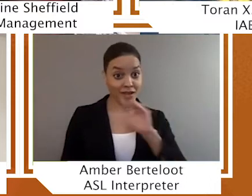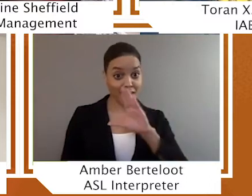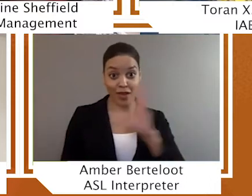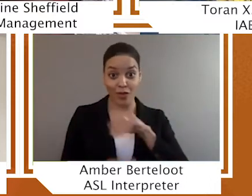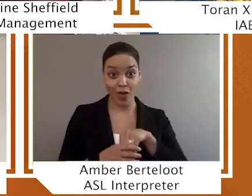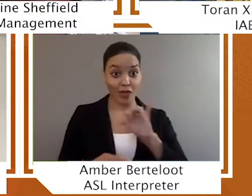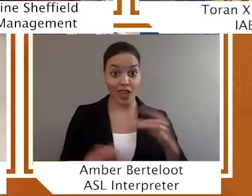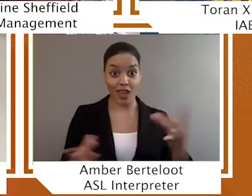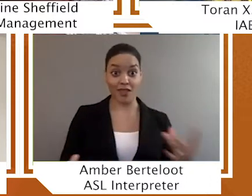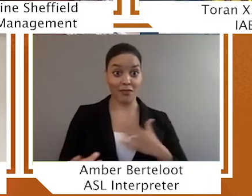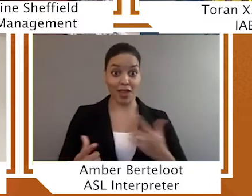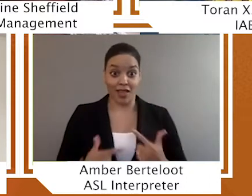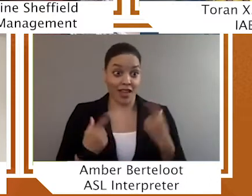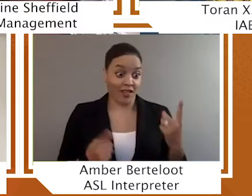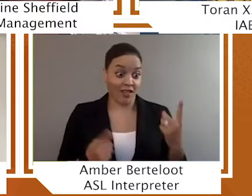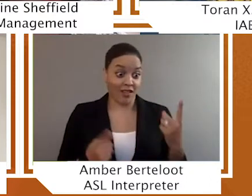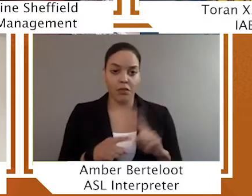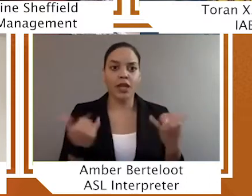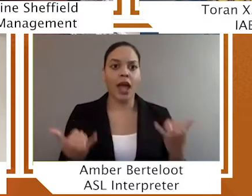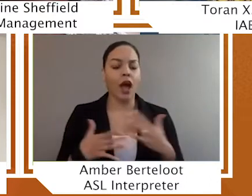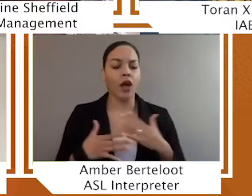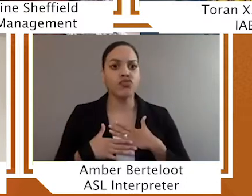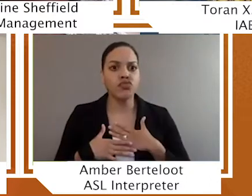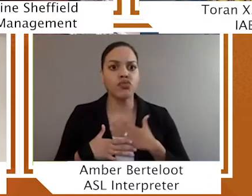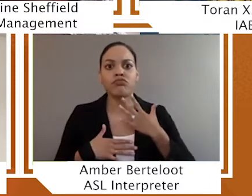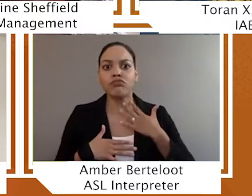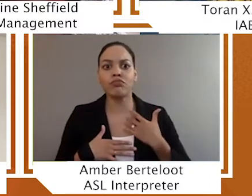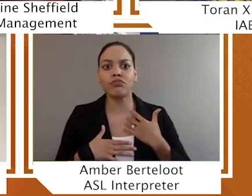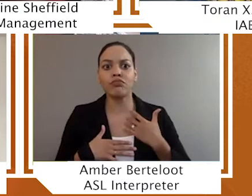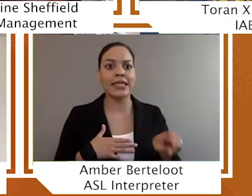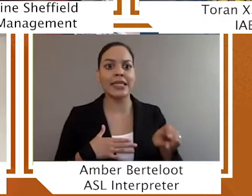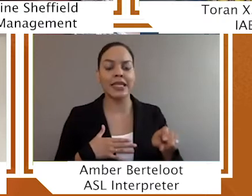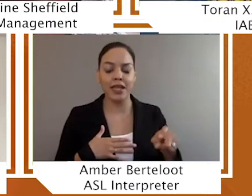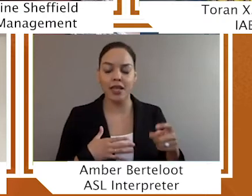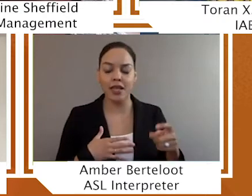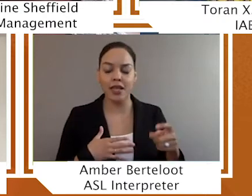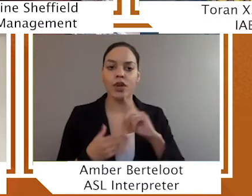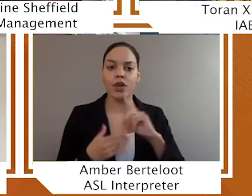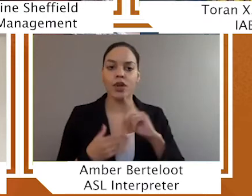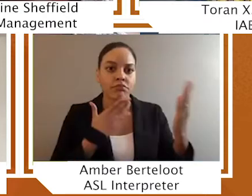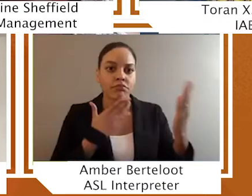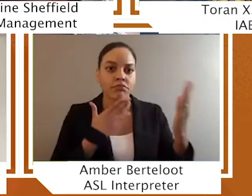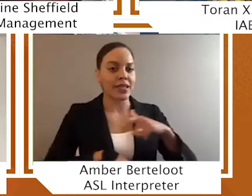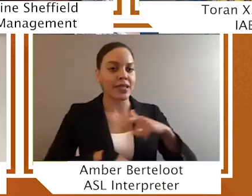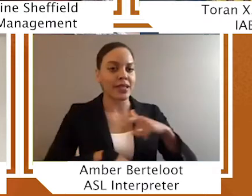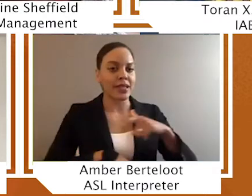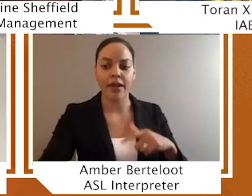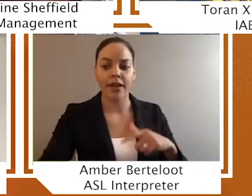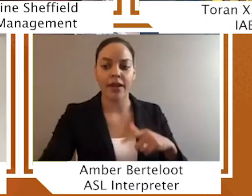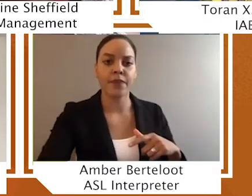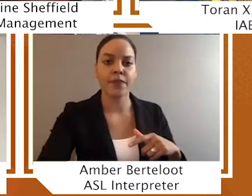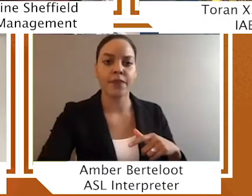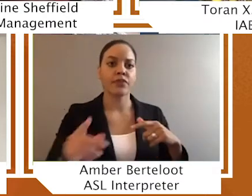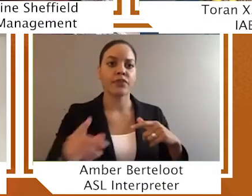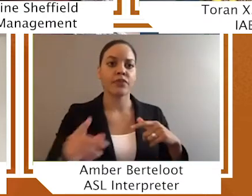But it's something that I live for now, and I'm very grateful for that time and that self-check all the